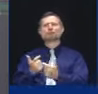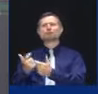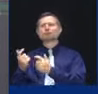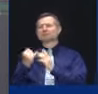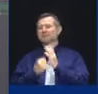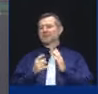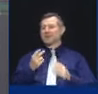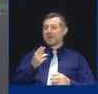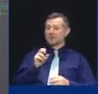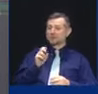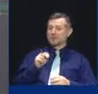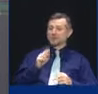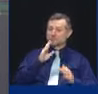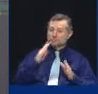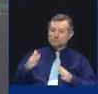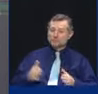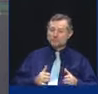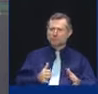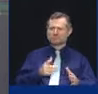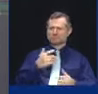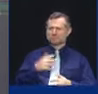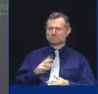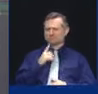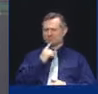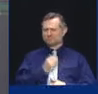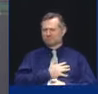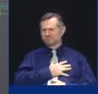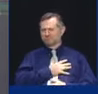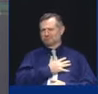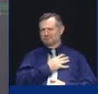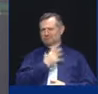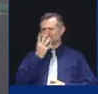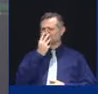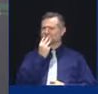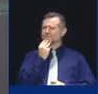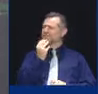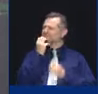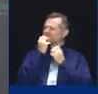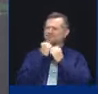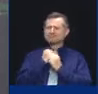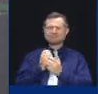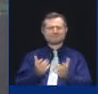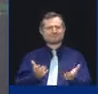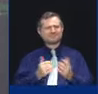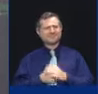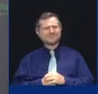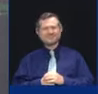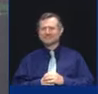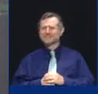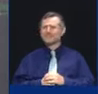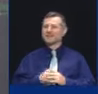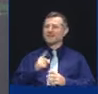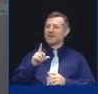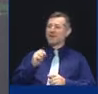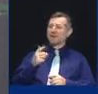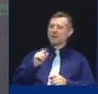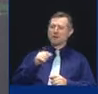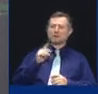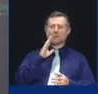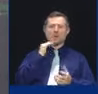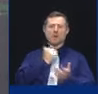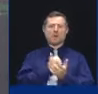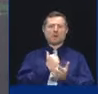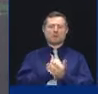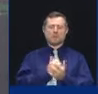of the really gifts of Mother Nature. And that's what Legoland is going to do.